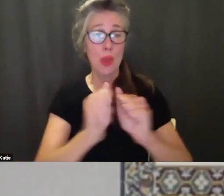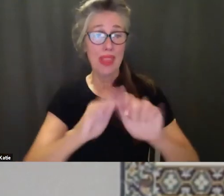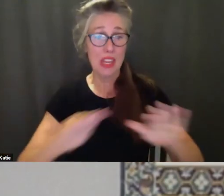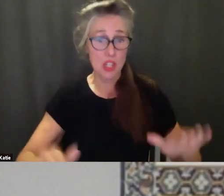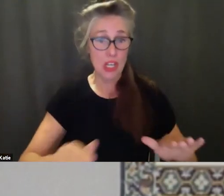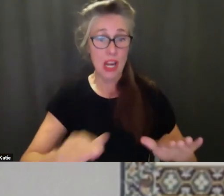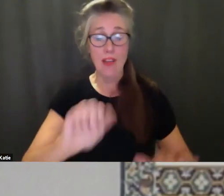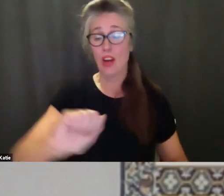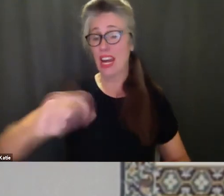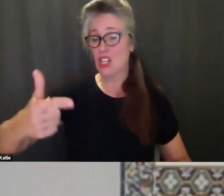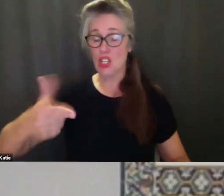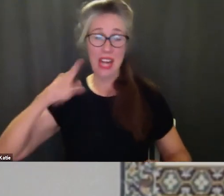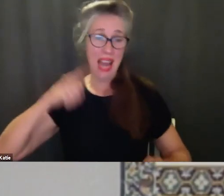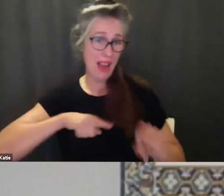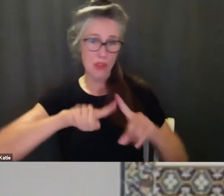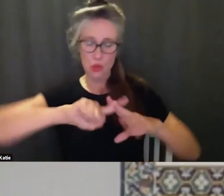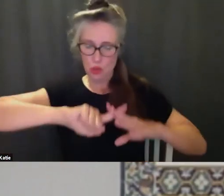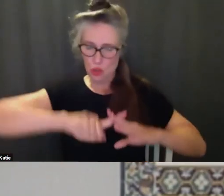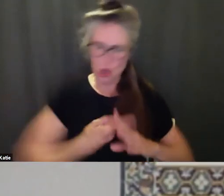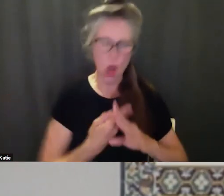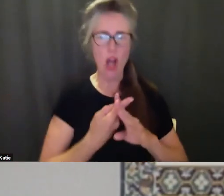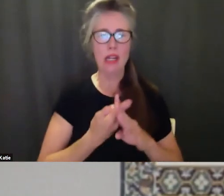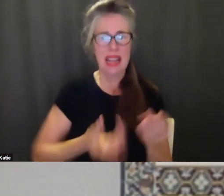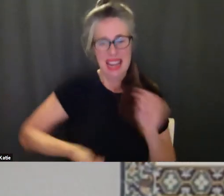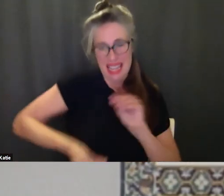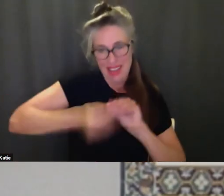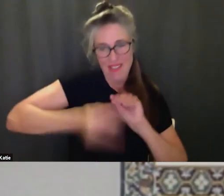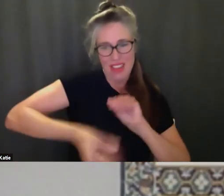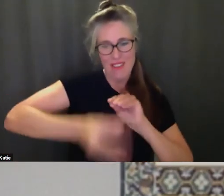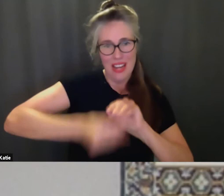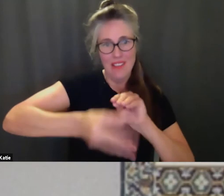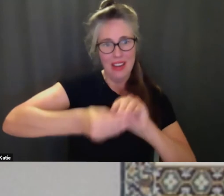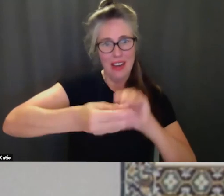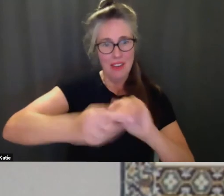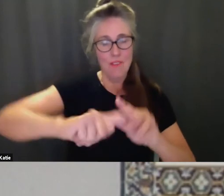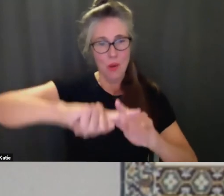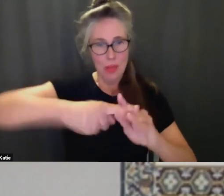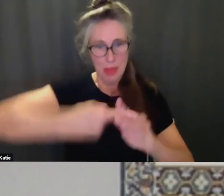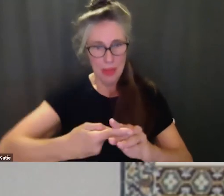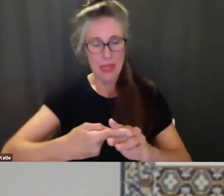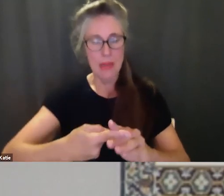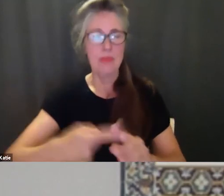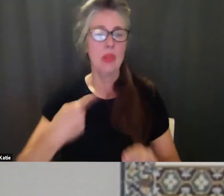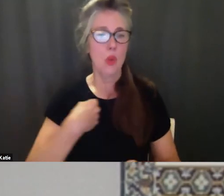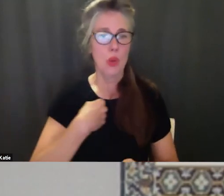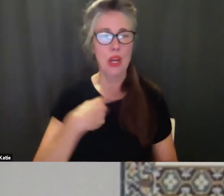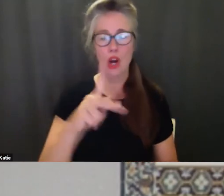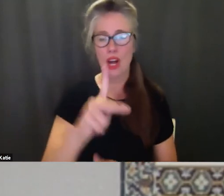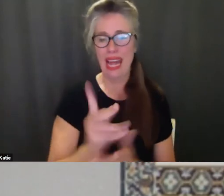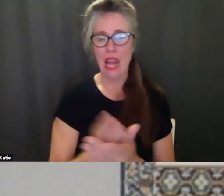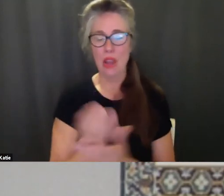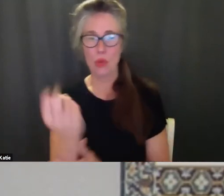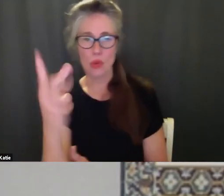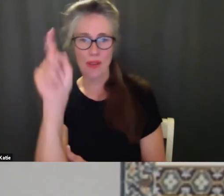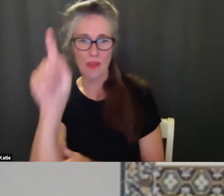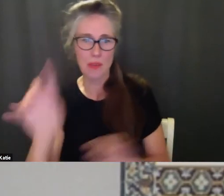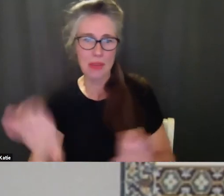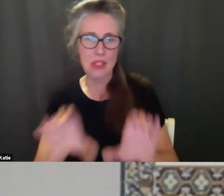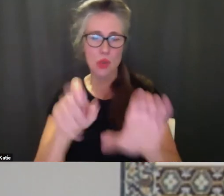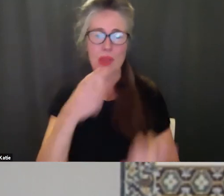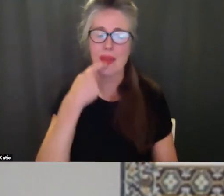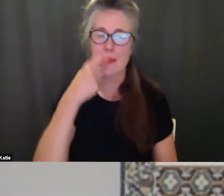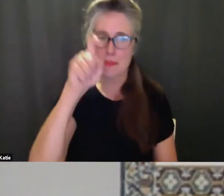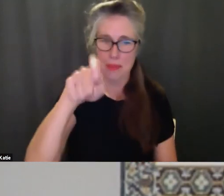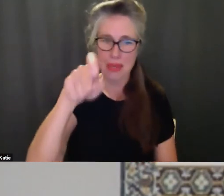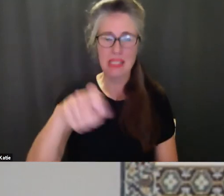getting it right, we've got to align from the very start, from the very beginning. We are this P through 12 district. We've got to do that. And so we start to see